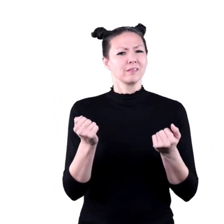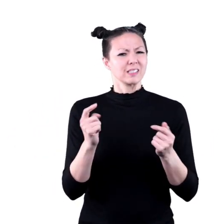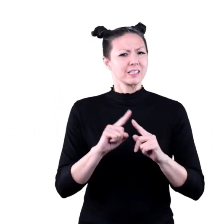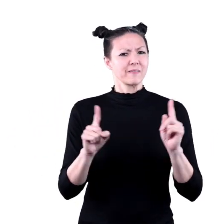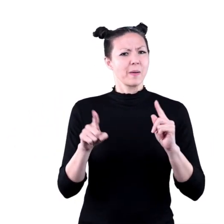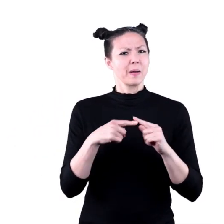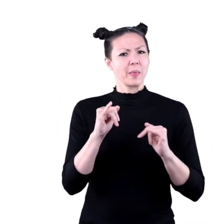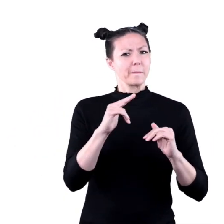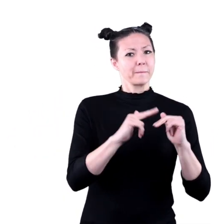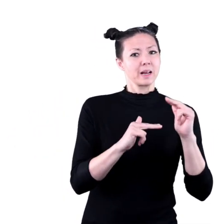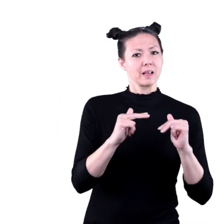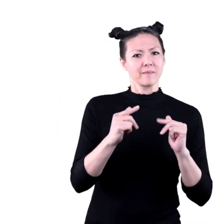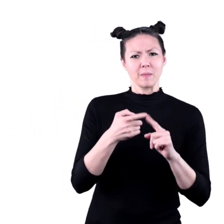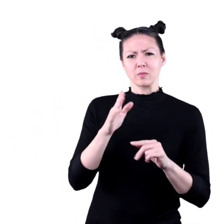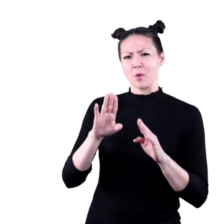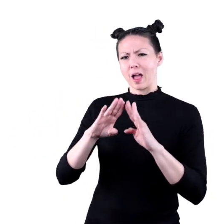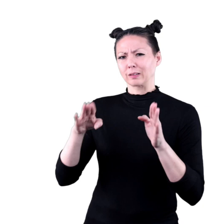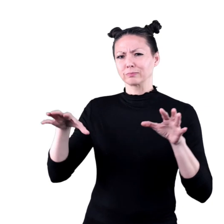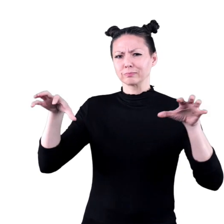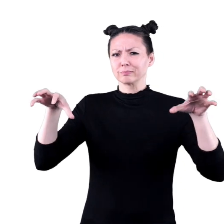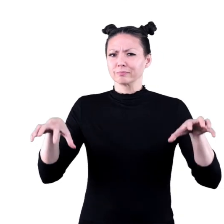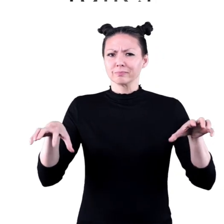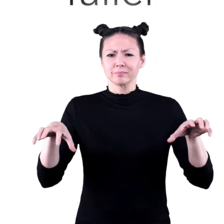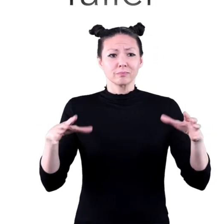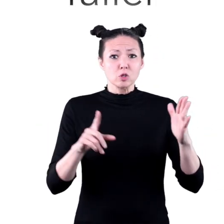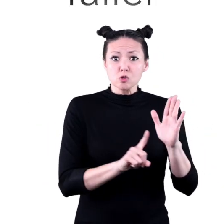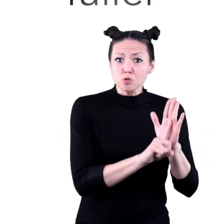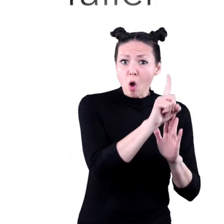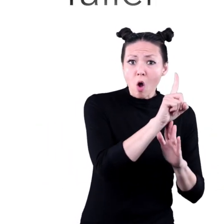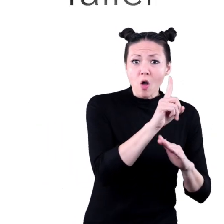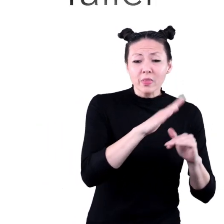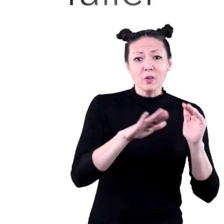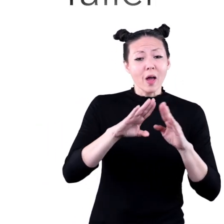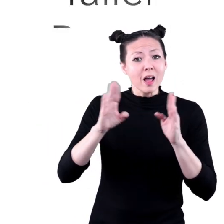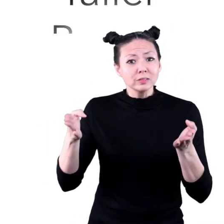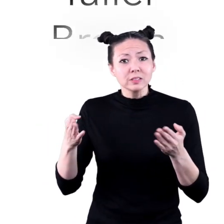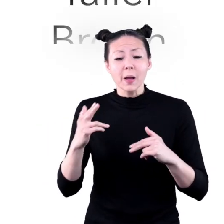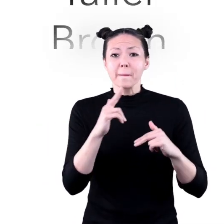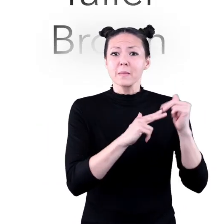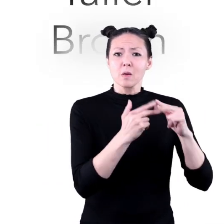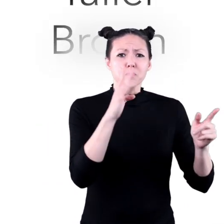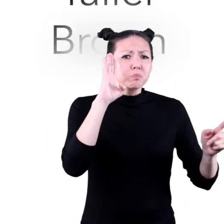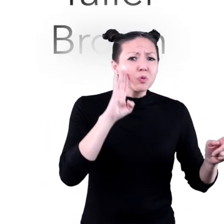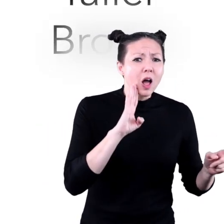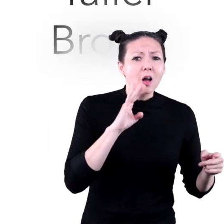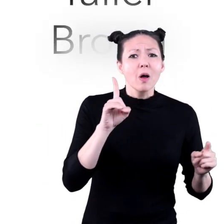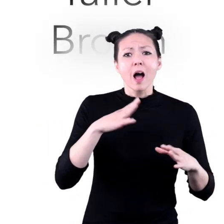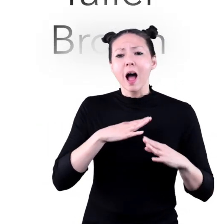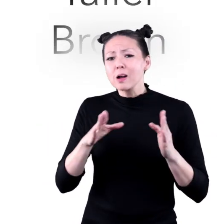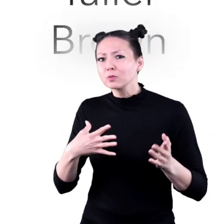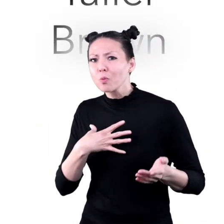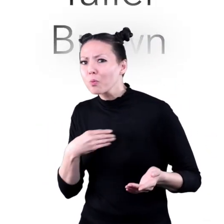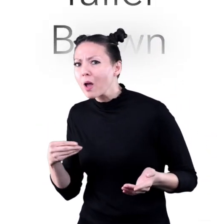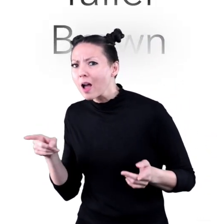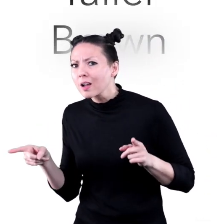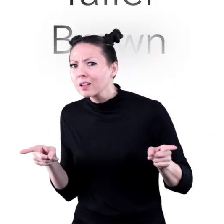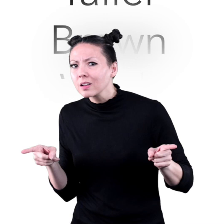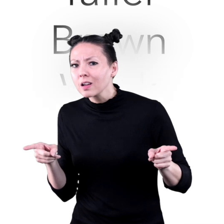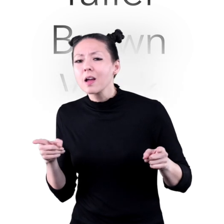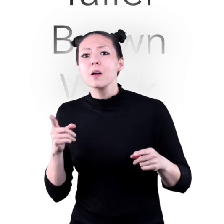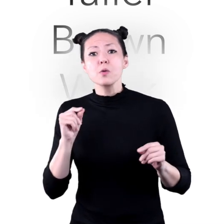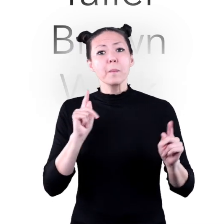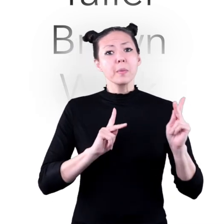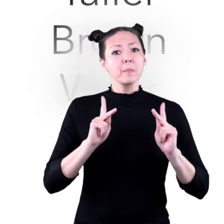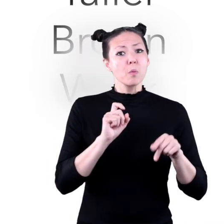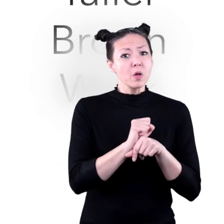that are different about the building from your house? Is it taller than your house? Is the building brown while your house is white? Do